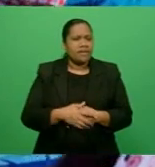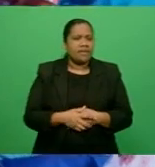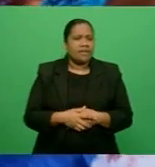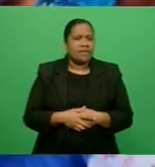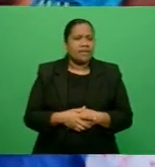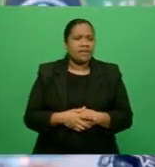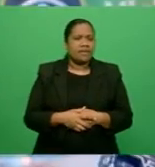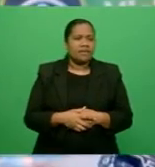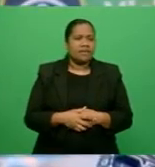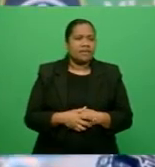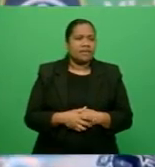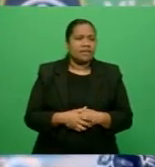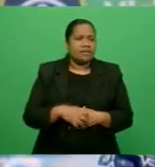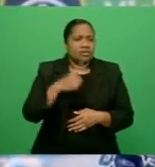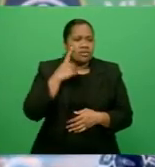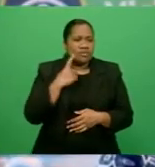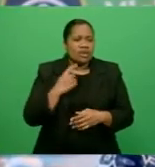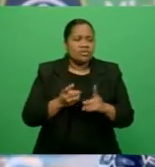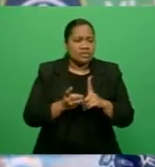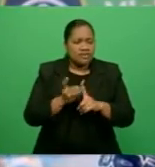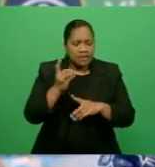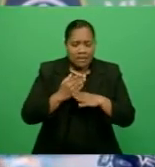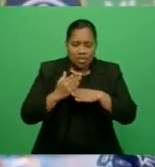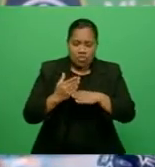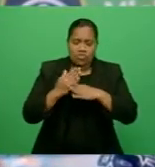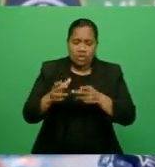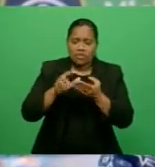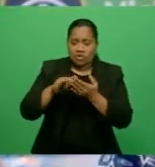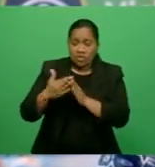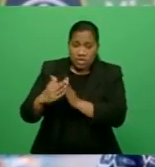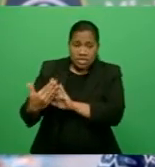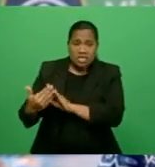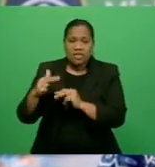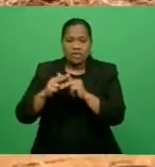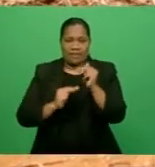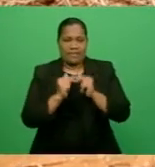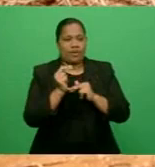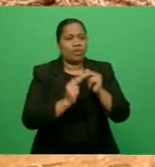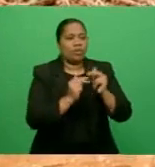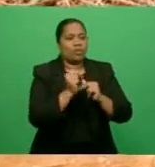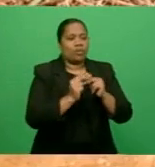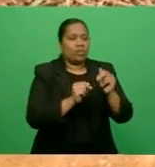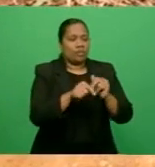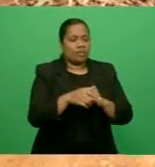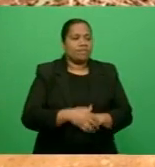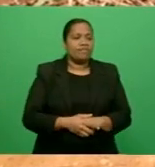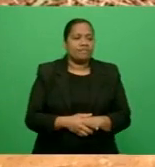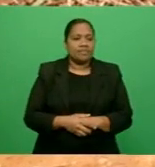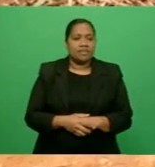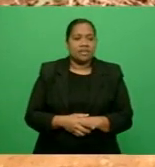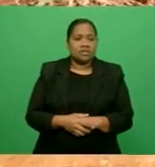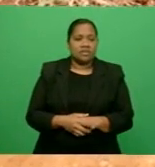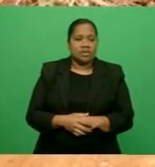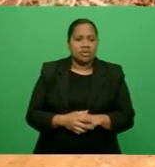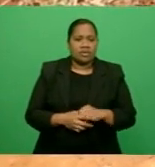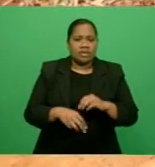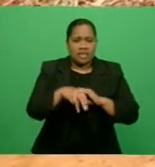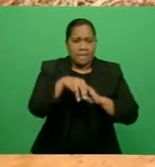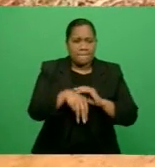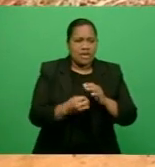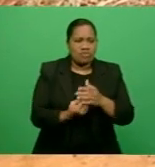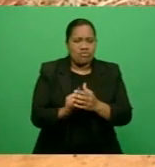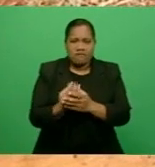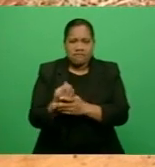develop and then work with the community to build and expand the stock of mangrove. The ministry says that mangrove, the main